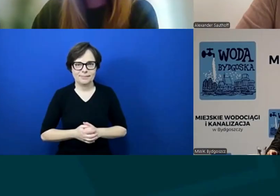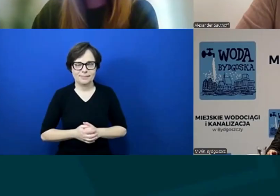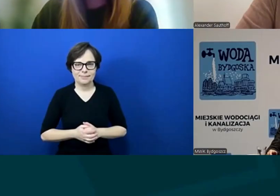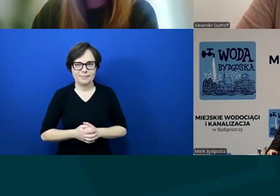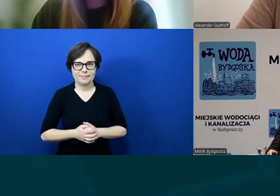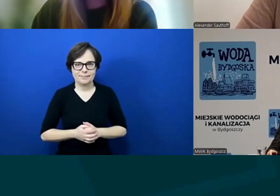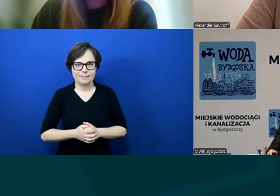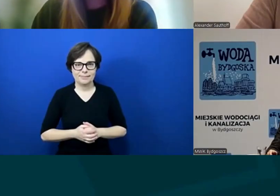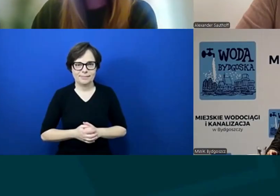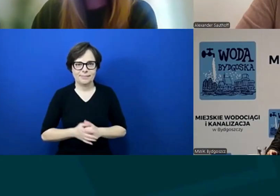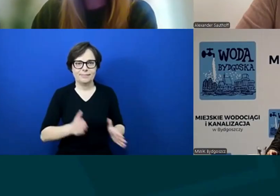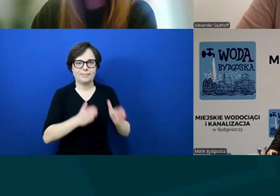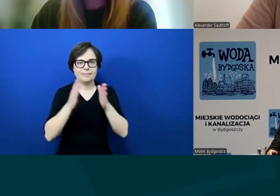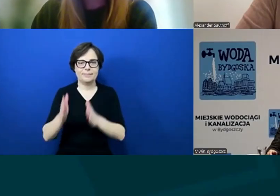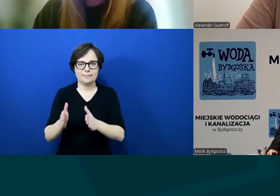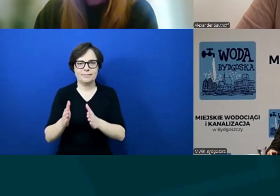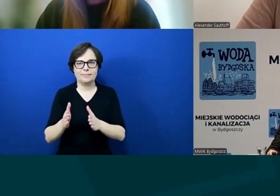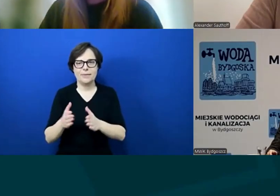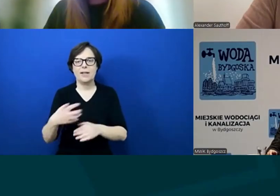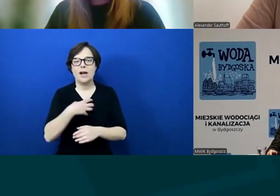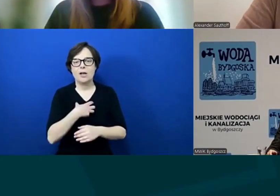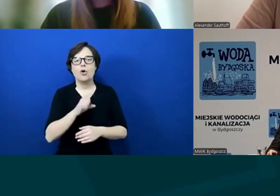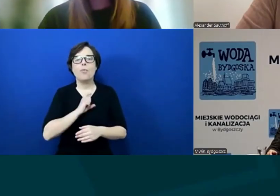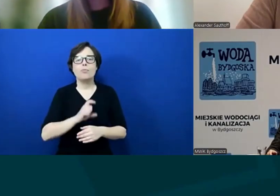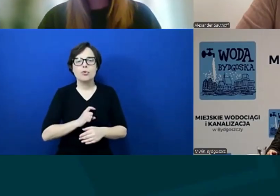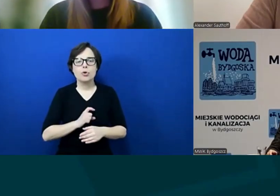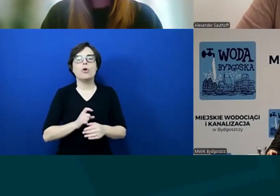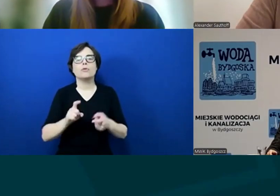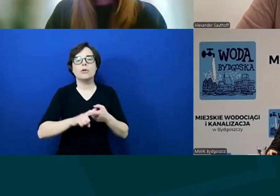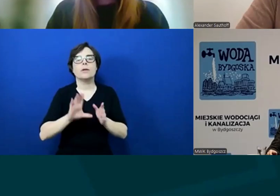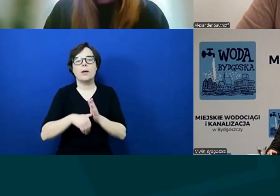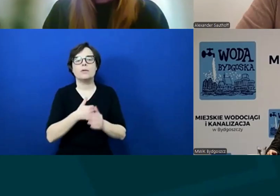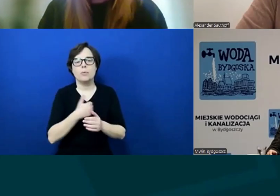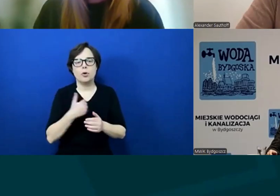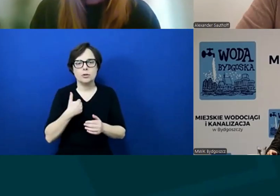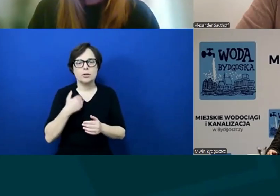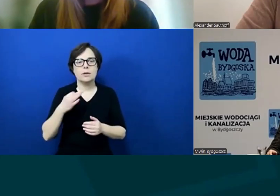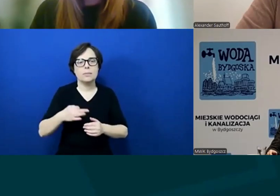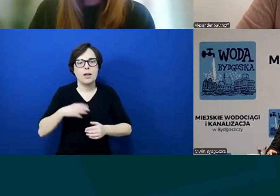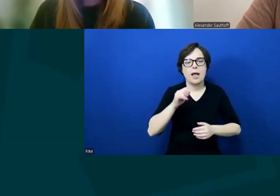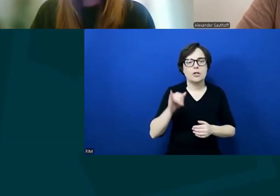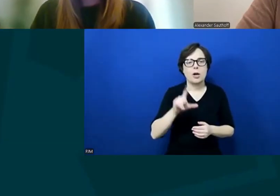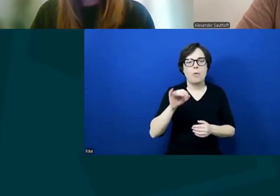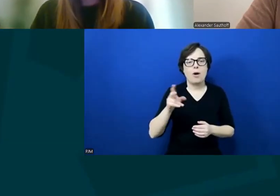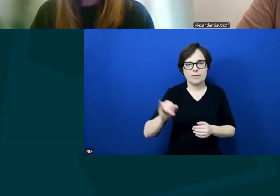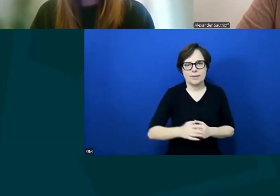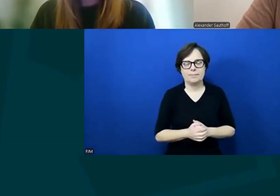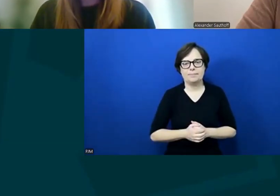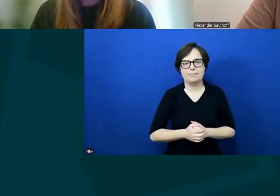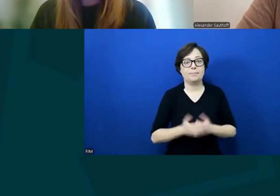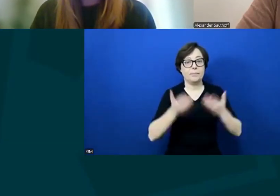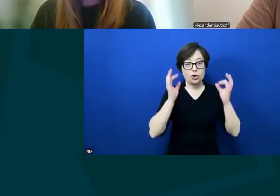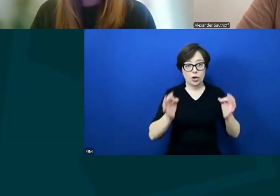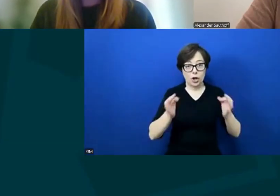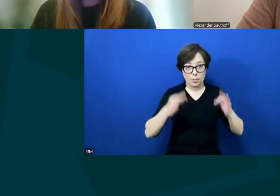I prosimy dyrektora Biura Związku Miast Polskich, pana Andrzeja Porowskiego. And now I'd like to ask Mr. Andrzej Porowski, Director of the Office of the Association